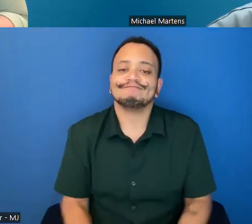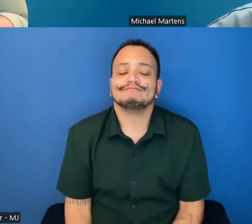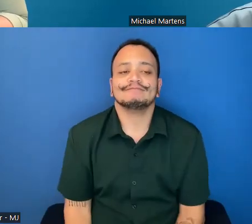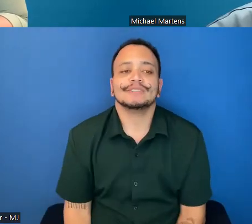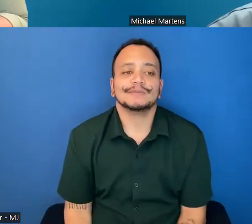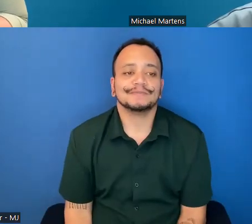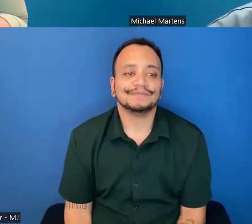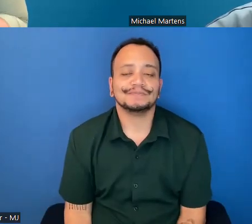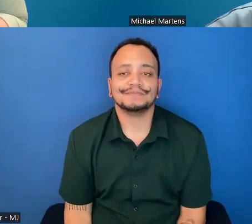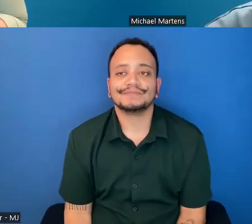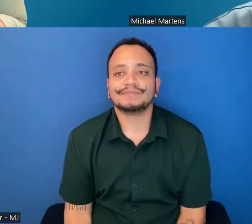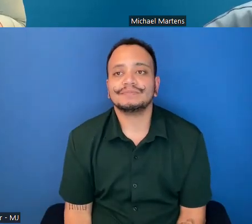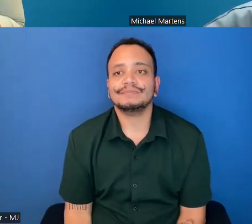development.